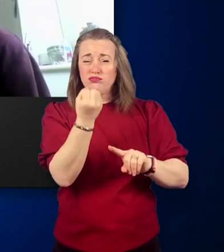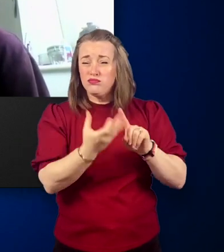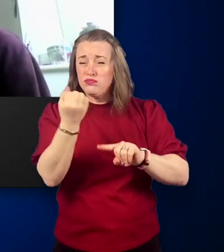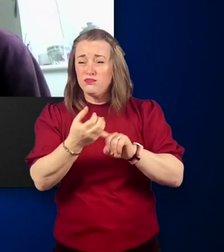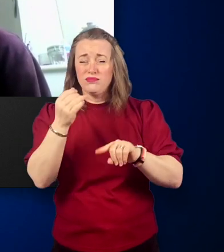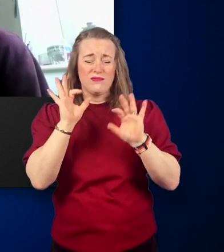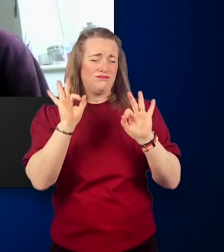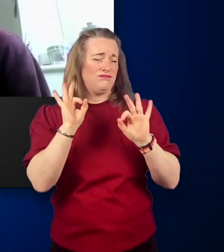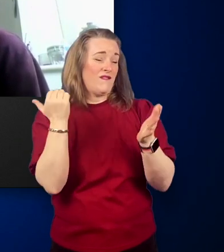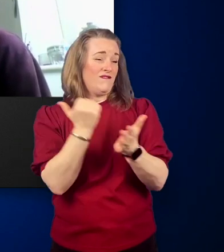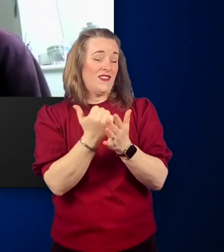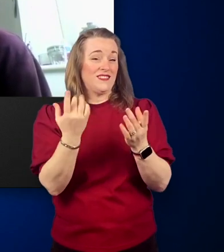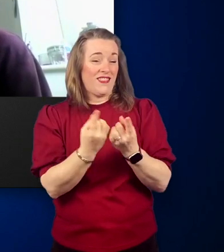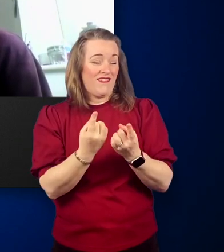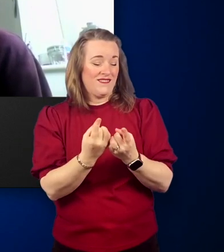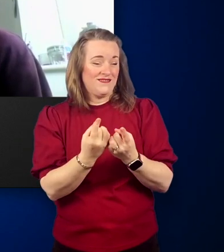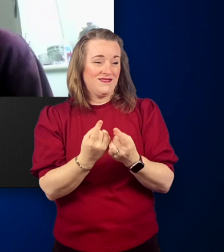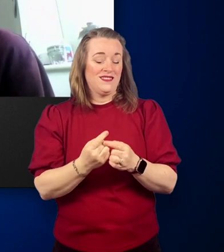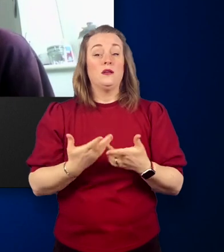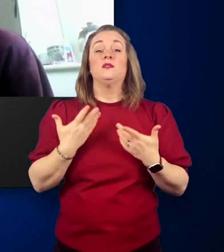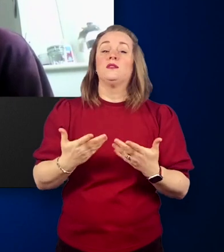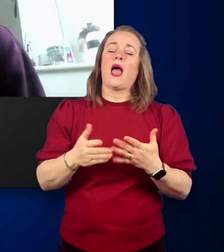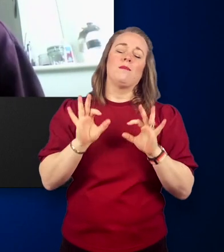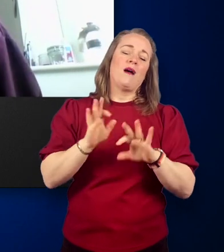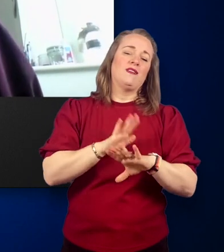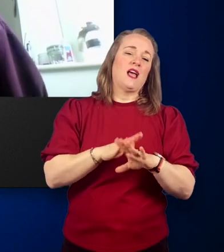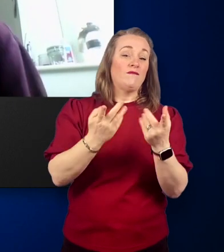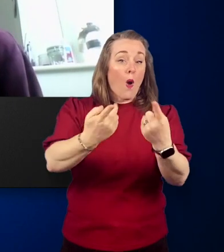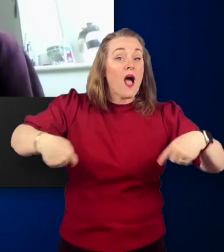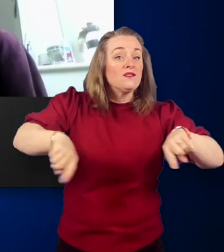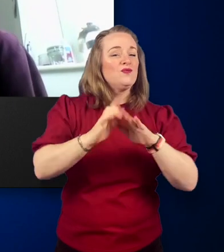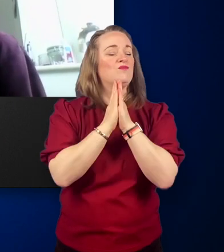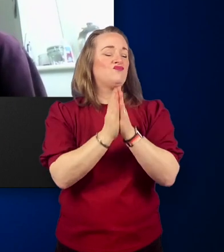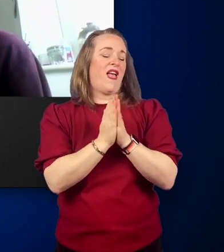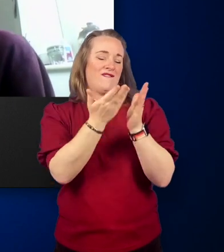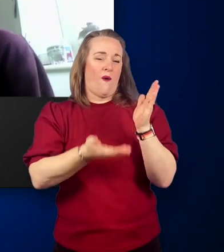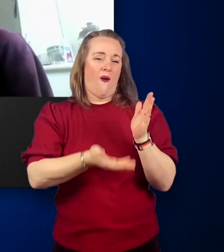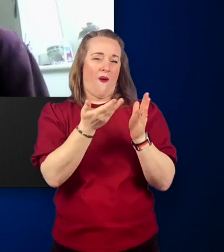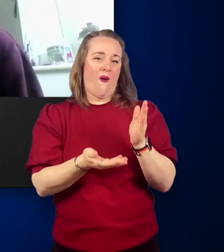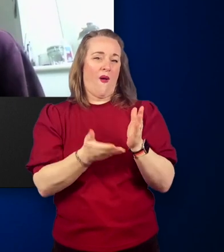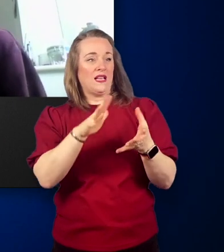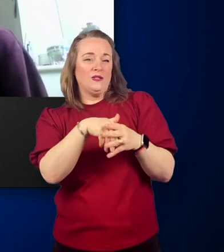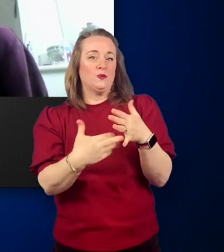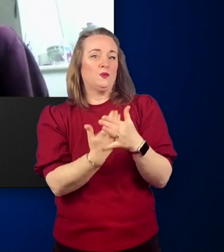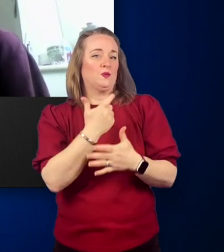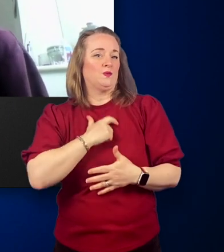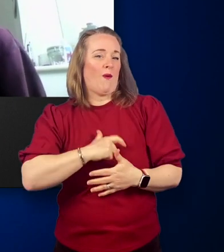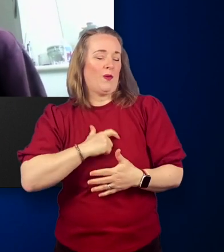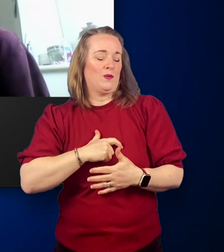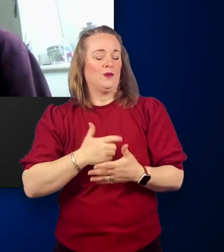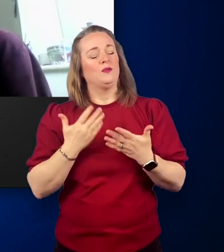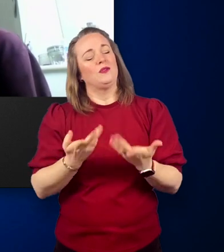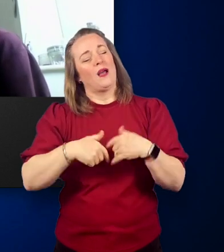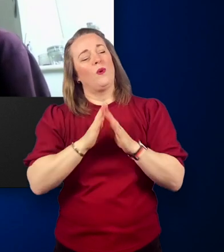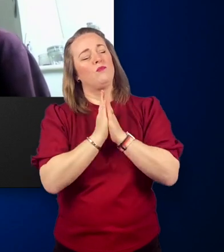good time for us to pray her into the role and just bless her, really. So let's pray for